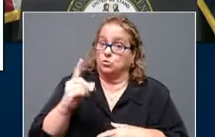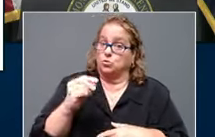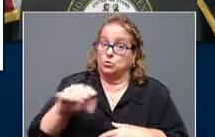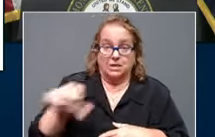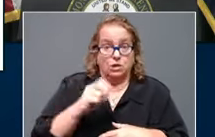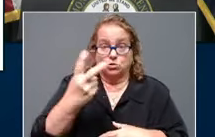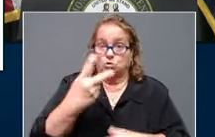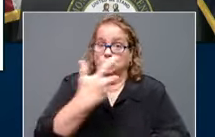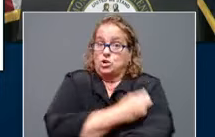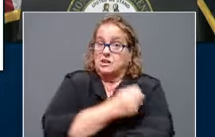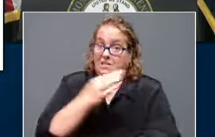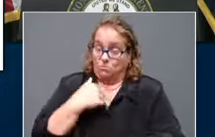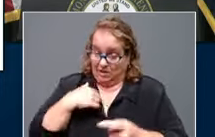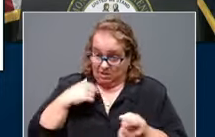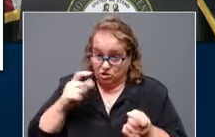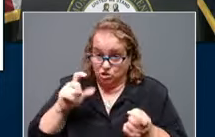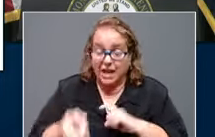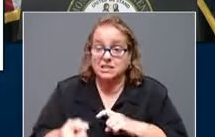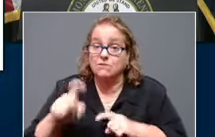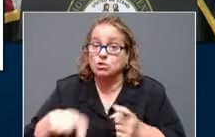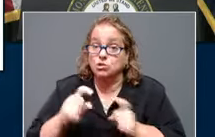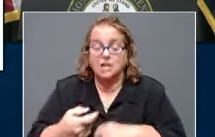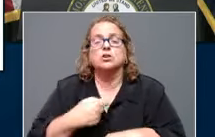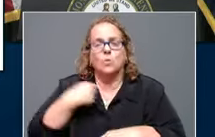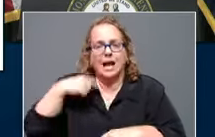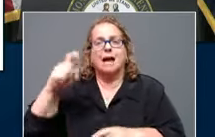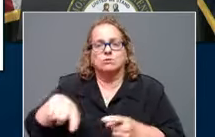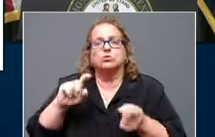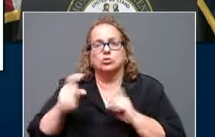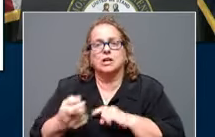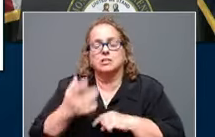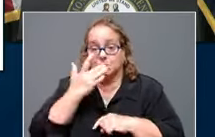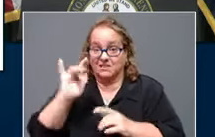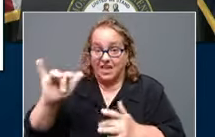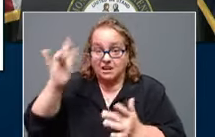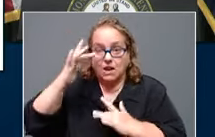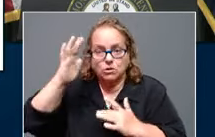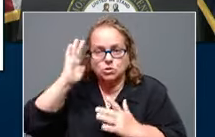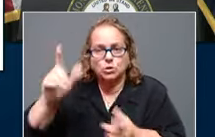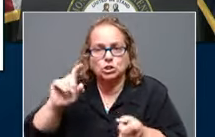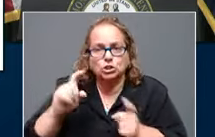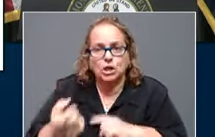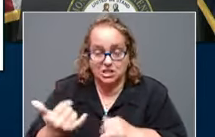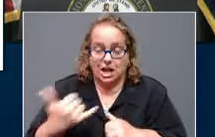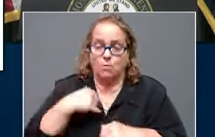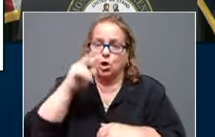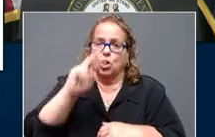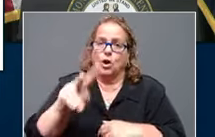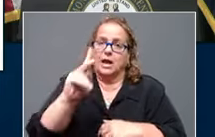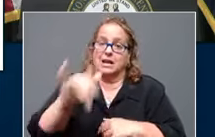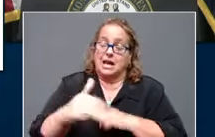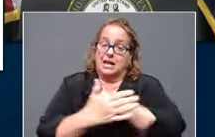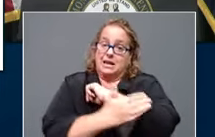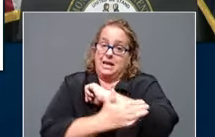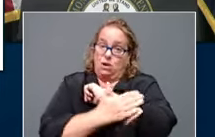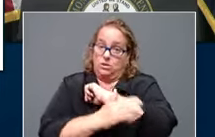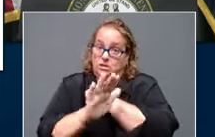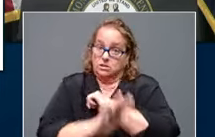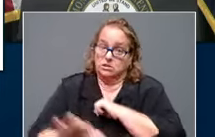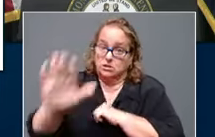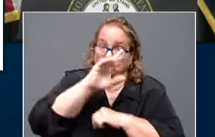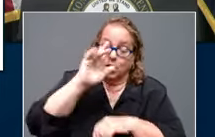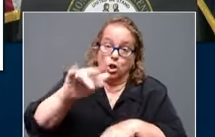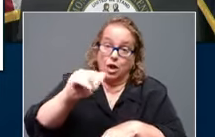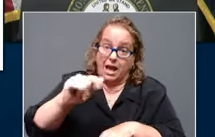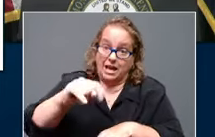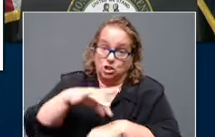to change, folks. 50% is just half of us. But we do have some that have crossed the 40% threshold. We need them to keep